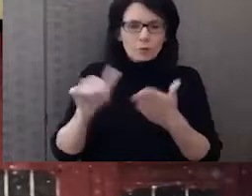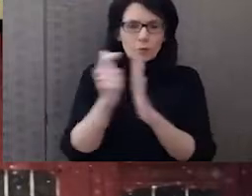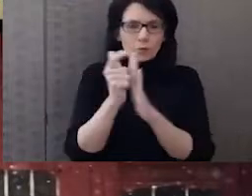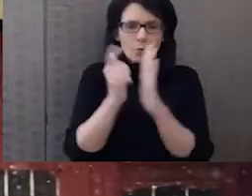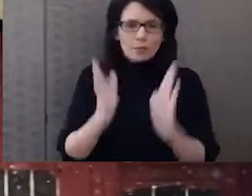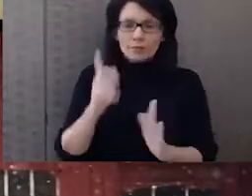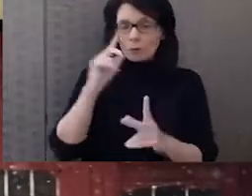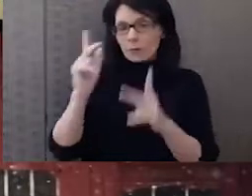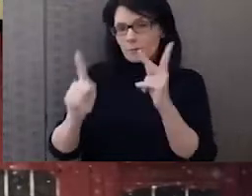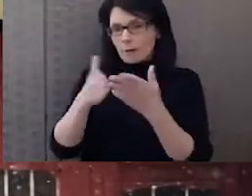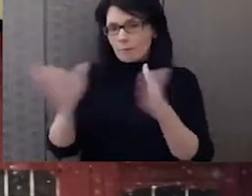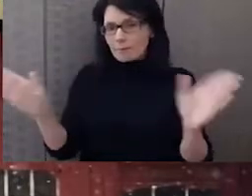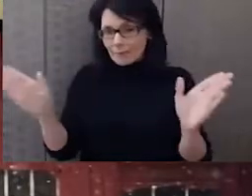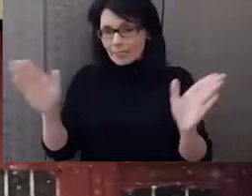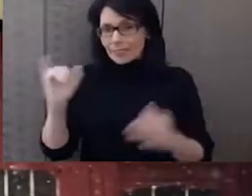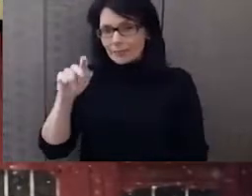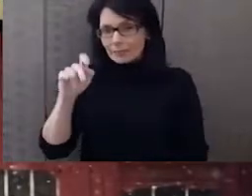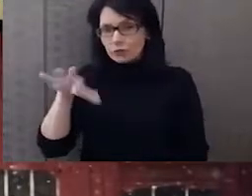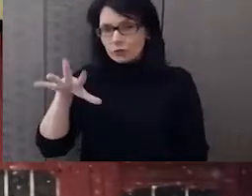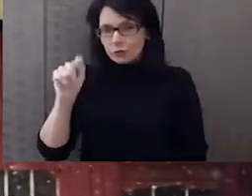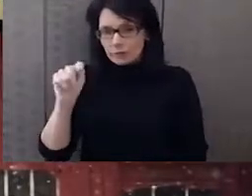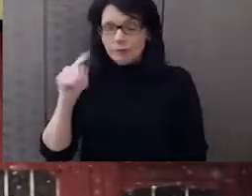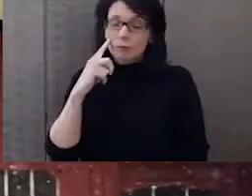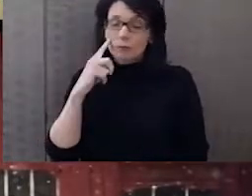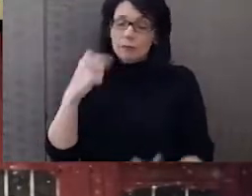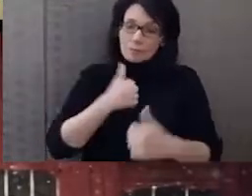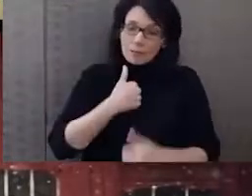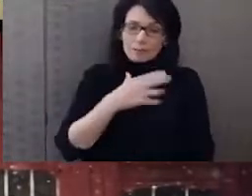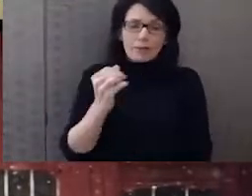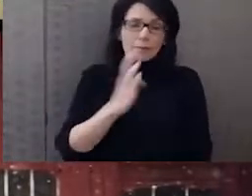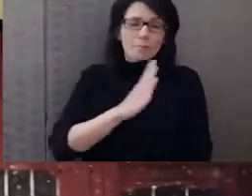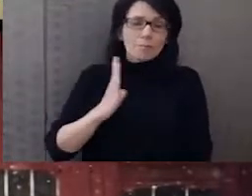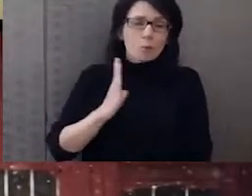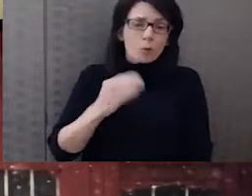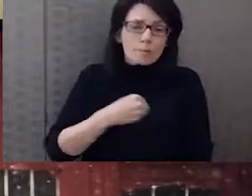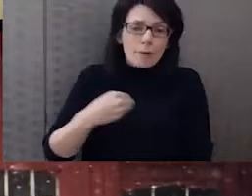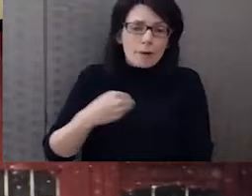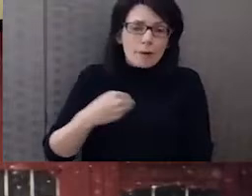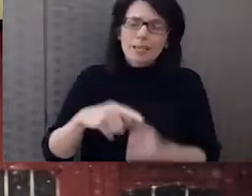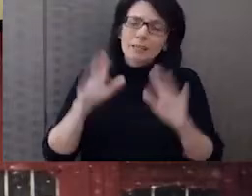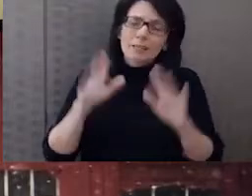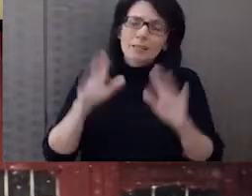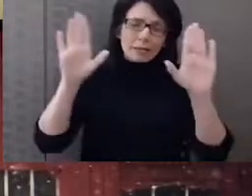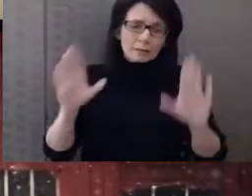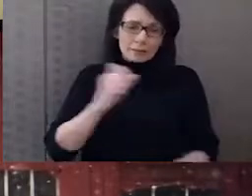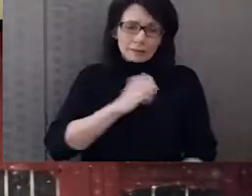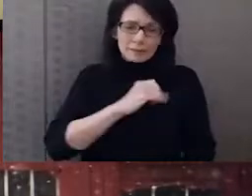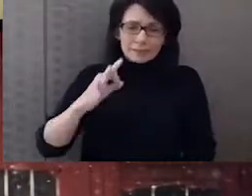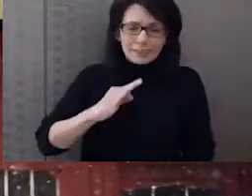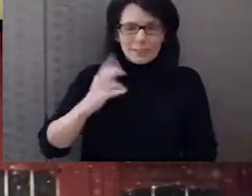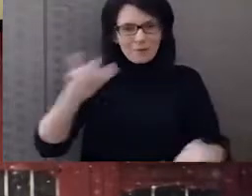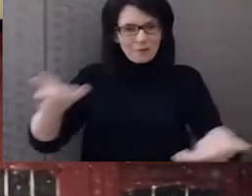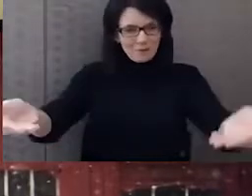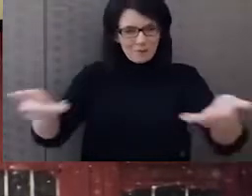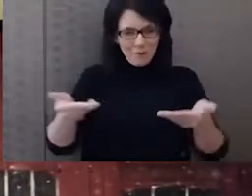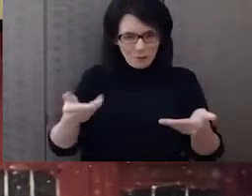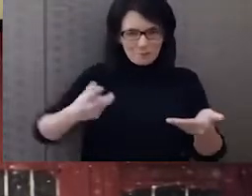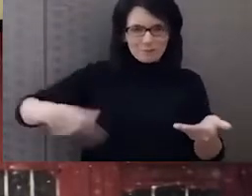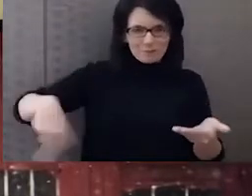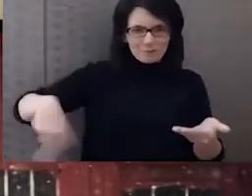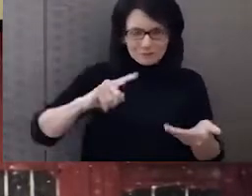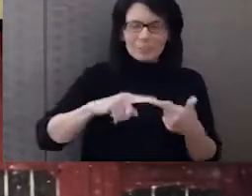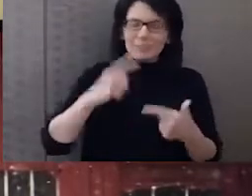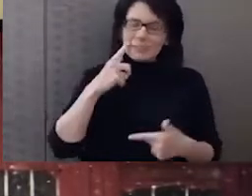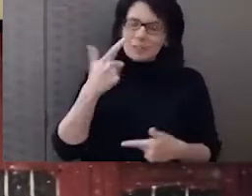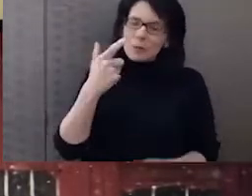On behalf of my fellow board members and our amazing staff, I welcome you to the 28th annual and hopefully first and